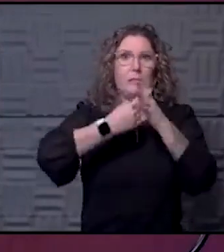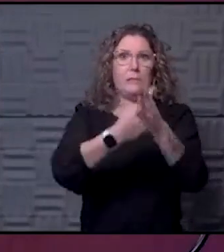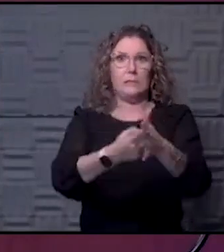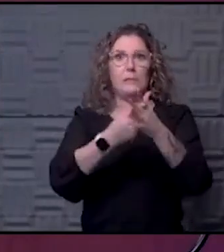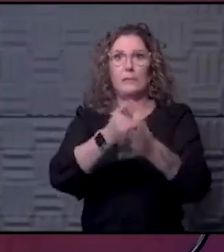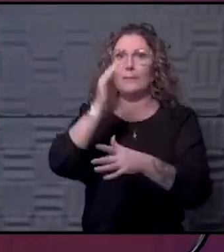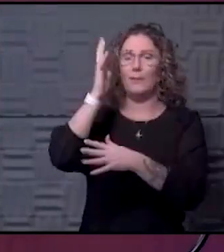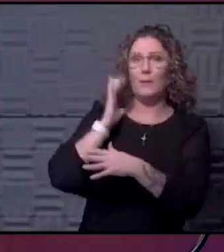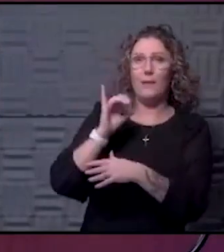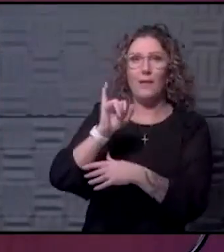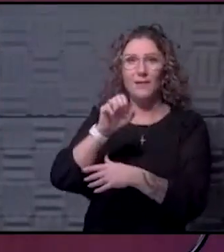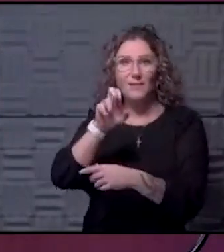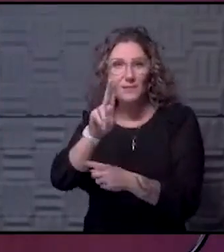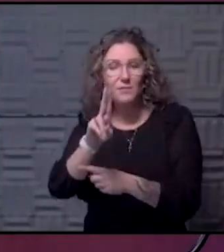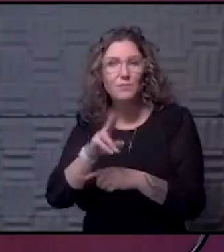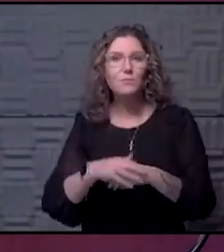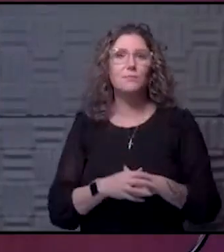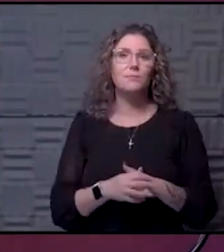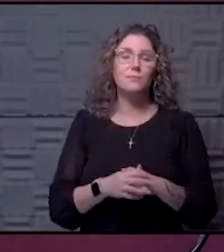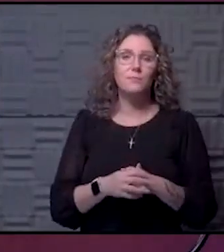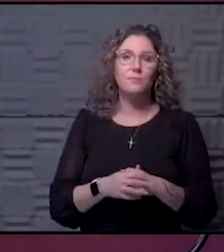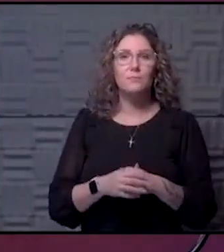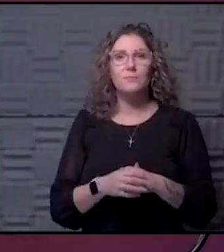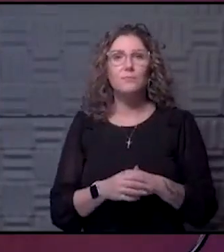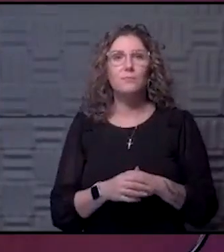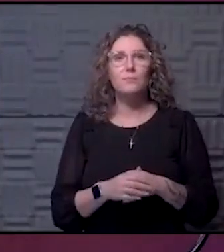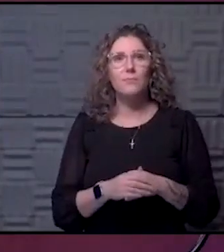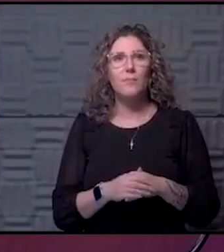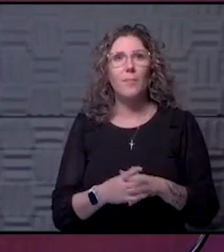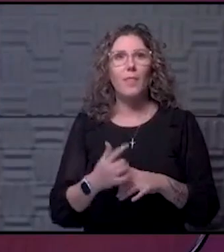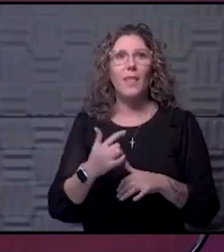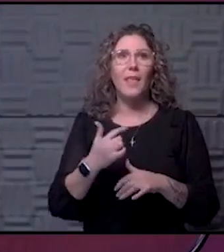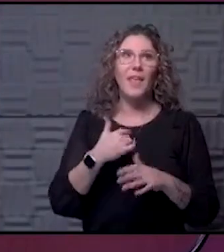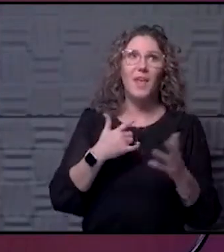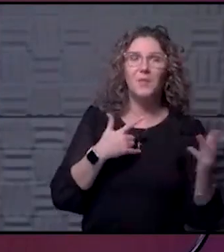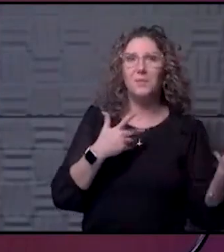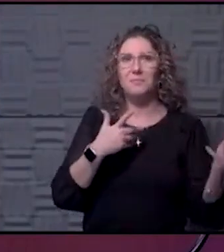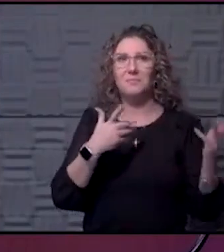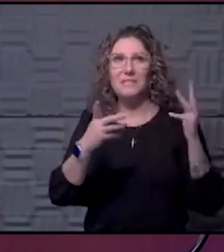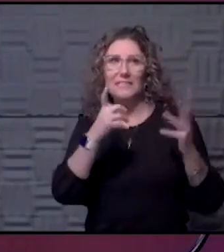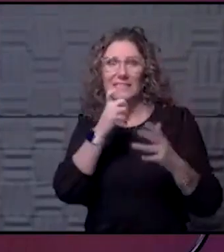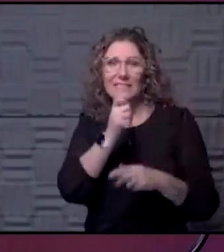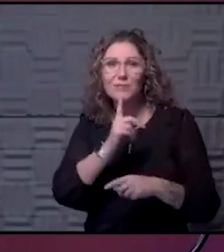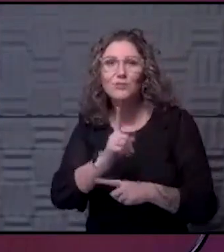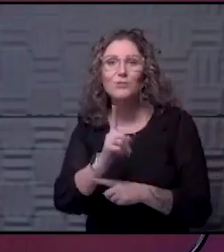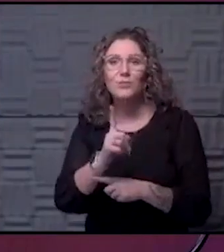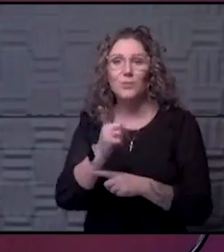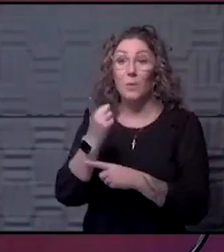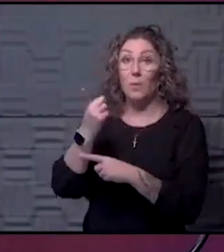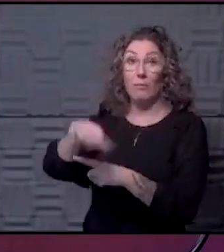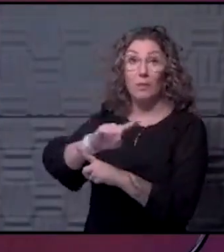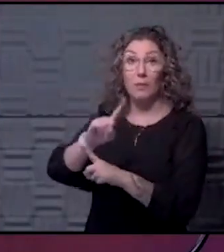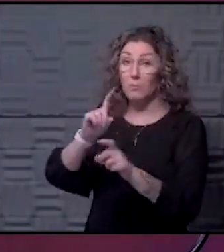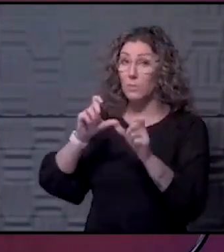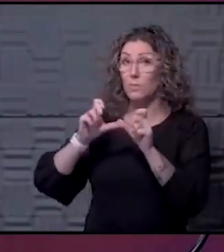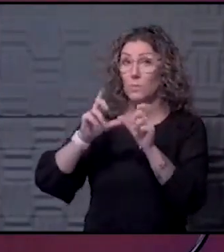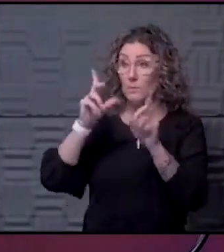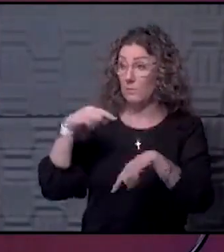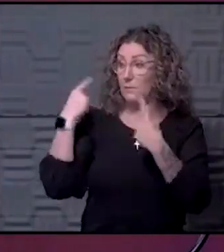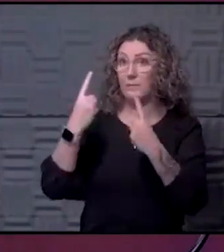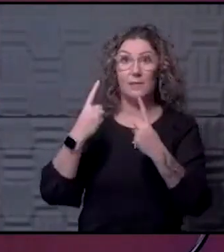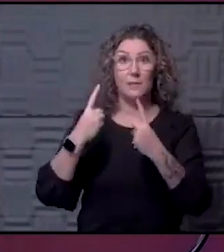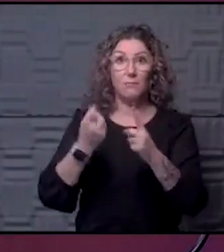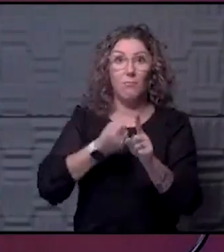ICU. And it would, I would be remiss if I didn't speak to the fact that they've been doing this since the beginning of